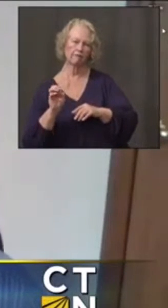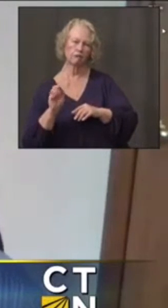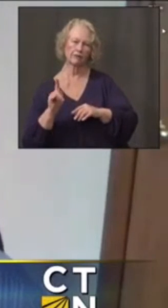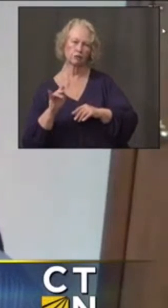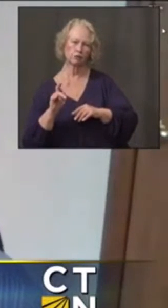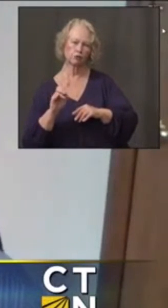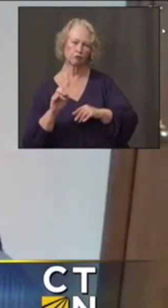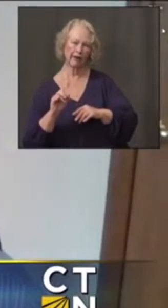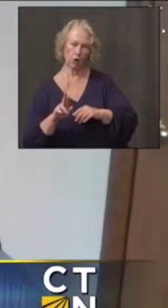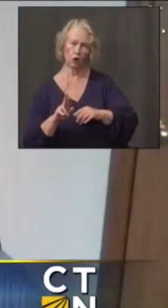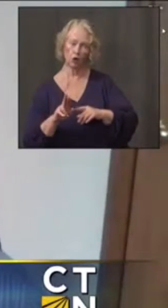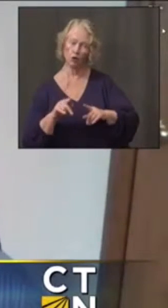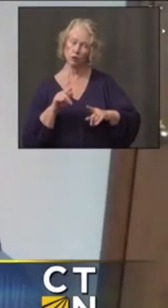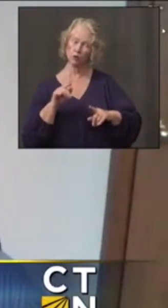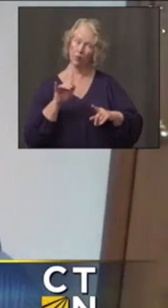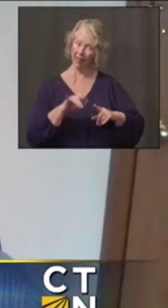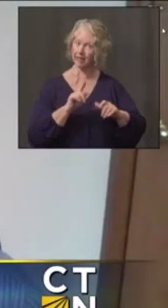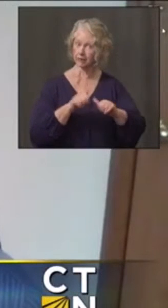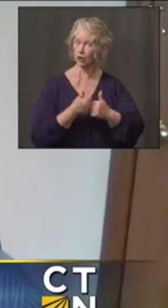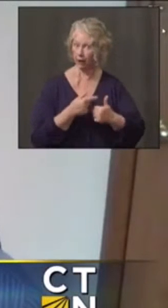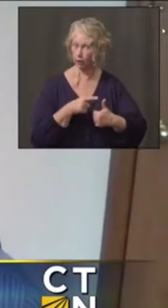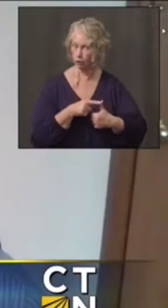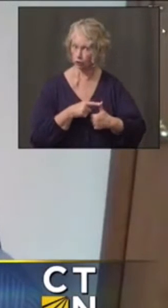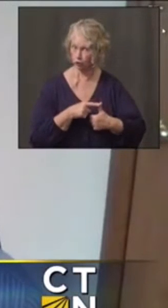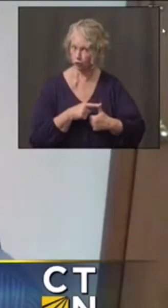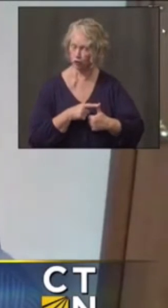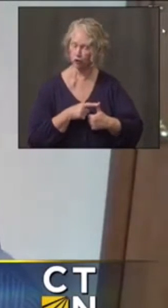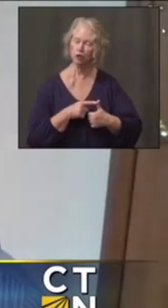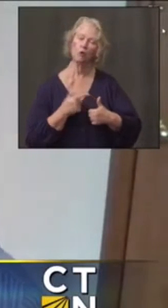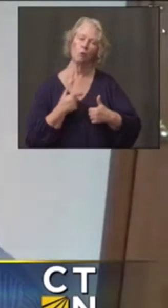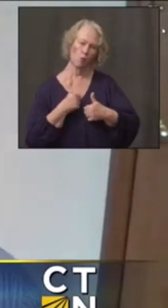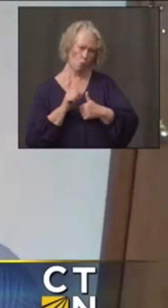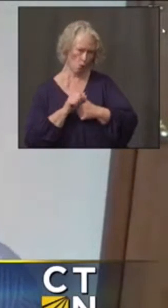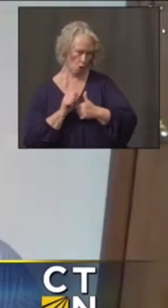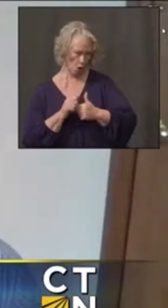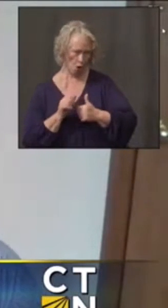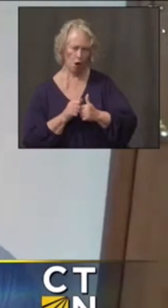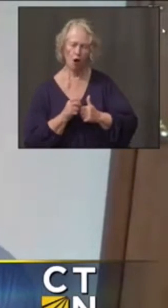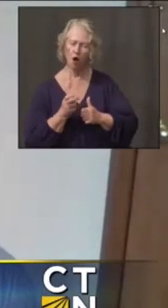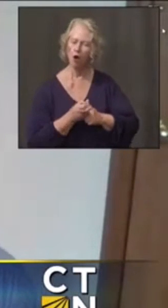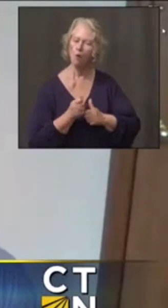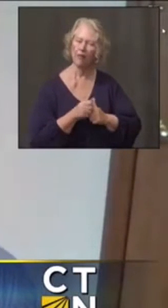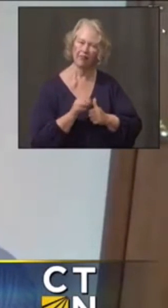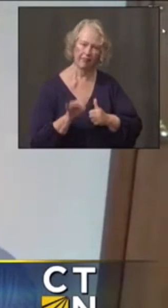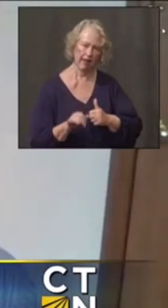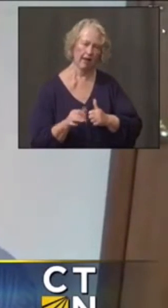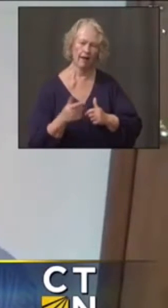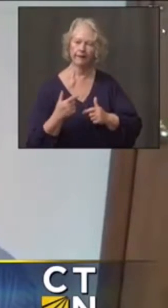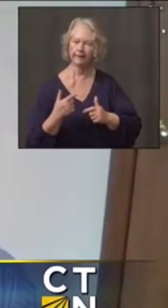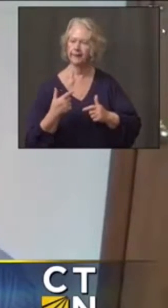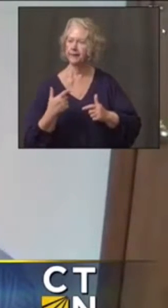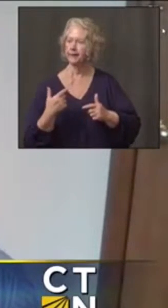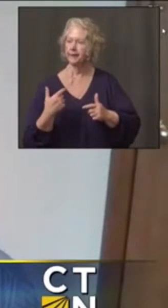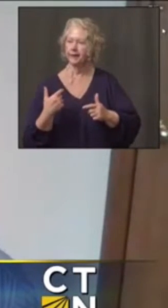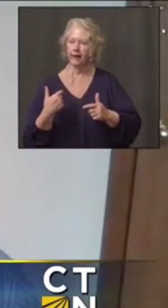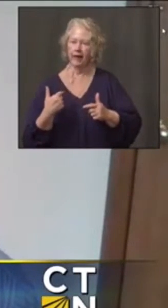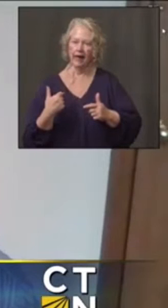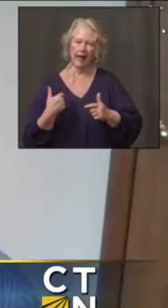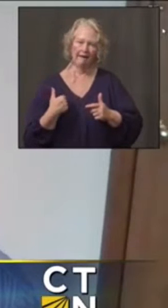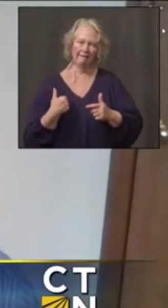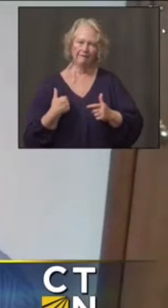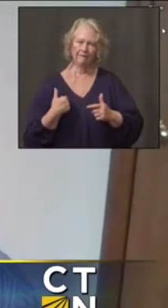to be a logistical challenge. We're working very hard on that. There's a whole fleet of